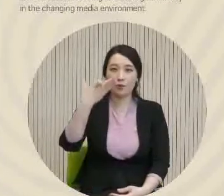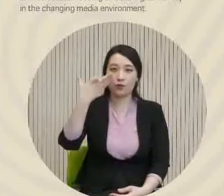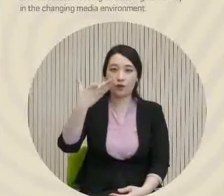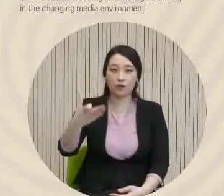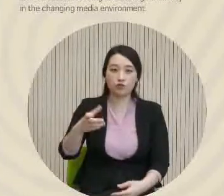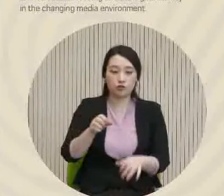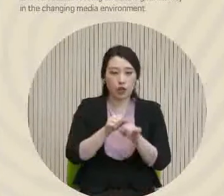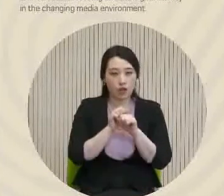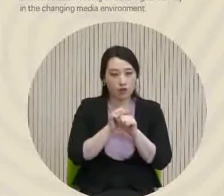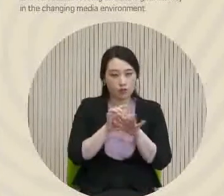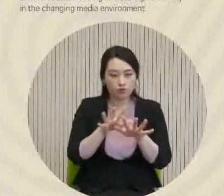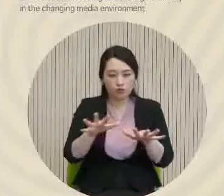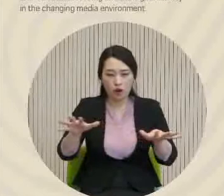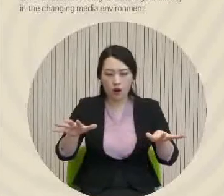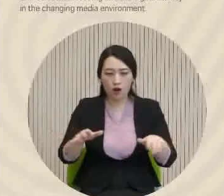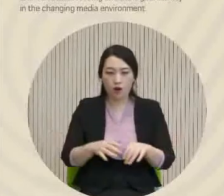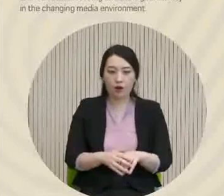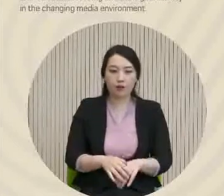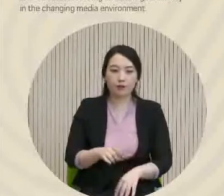COVID-19 situation,